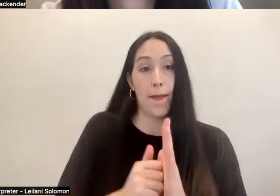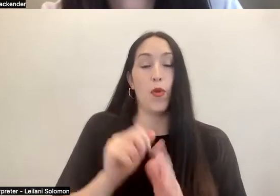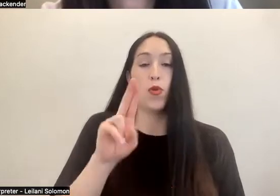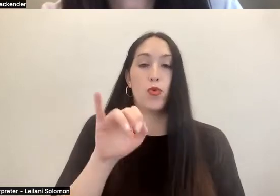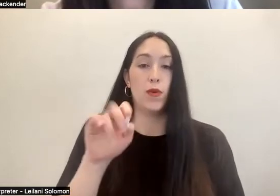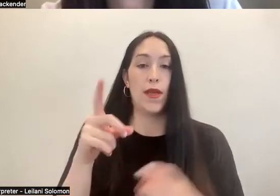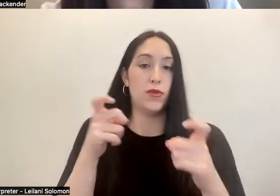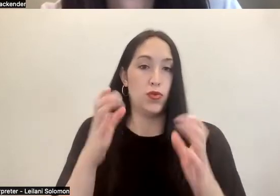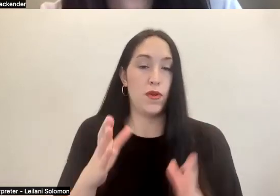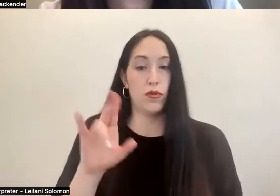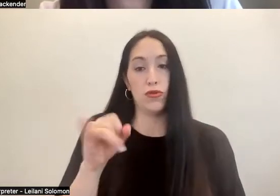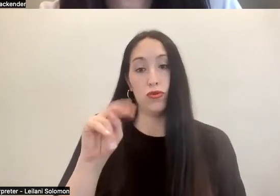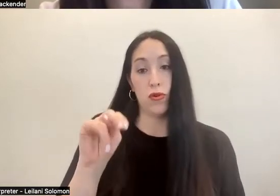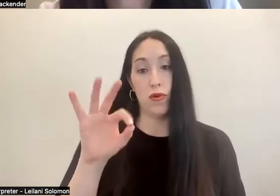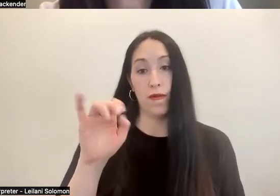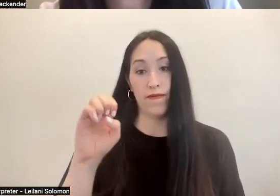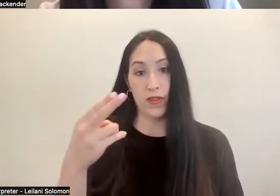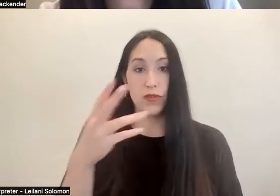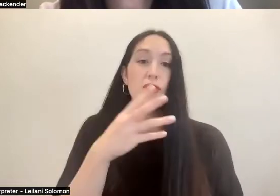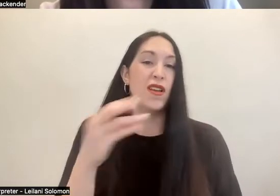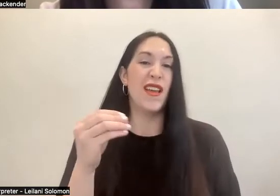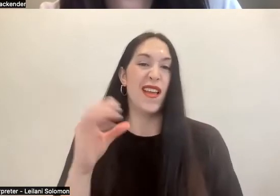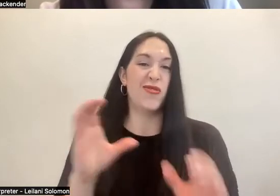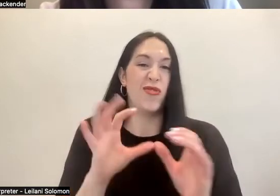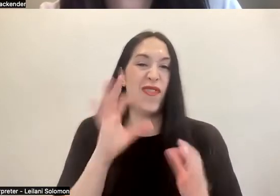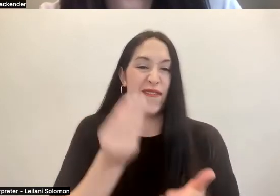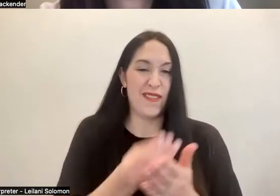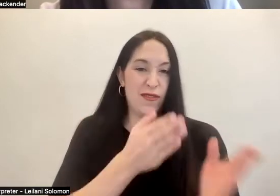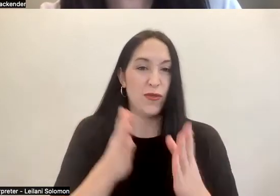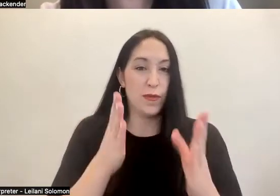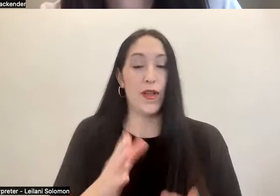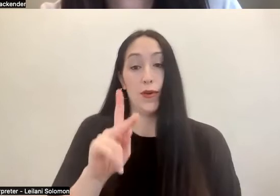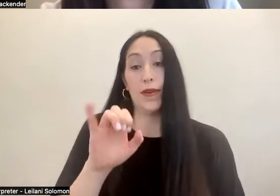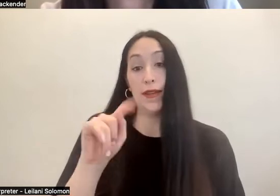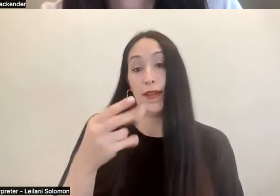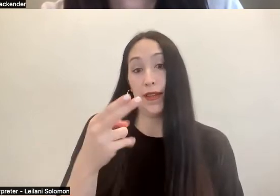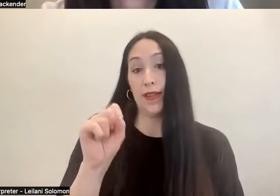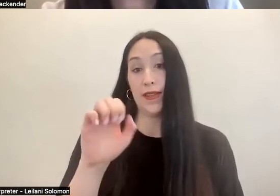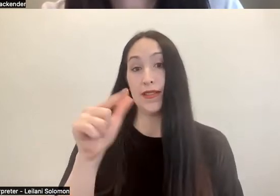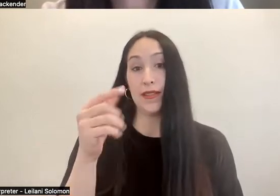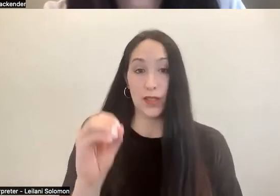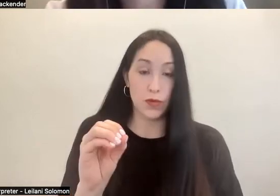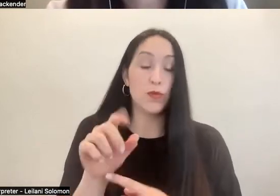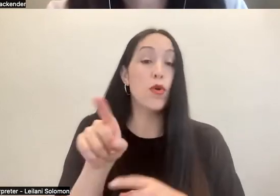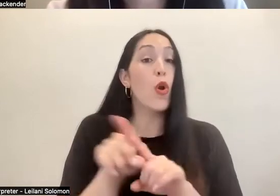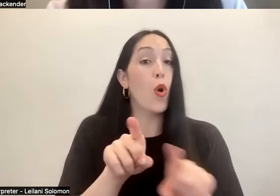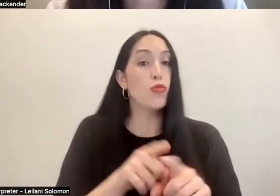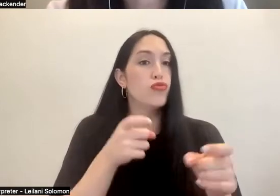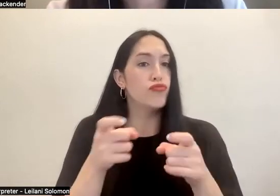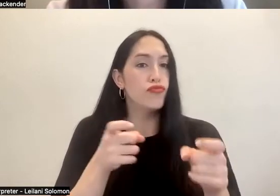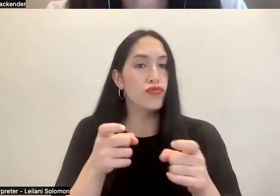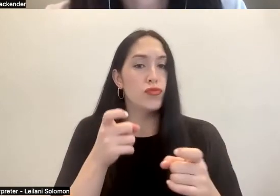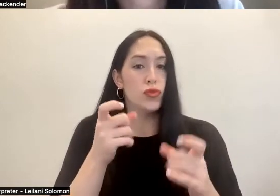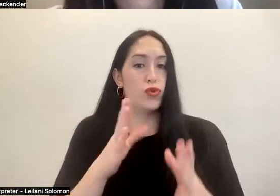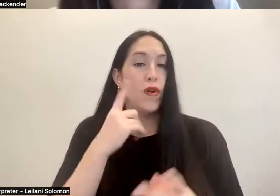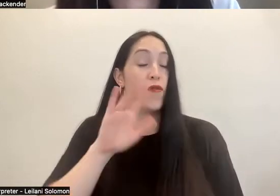Financial Planner Keith Seago. Keith also serves as an ABLE United account administrator for his daughter and one of our ambassadors